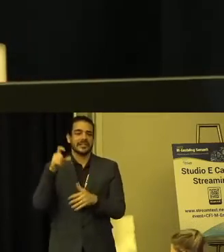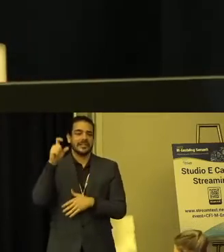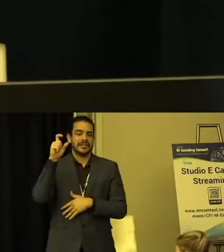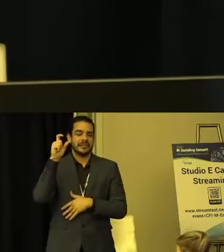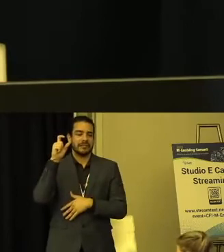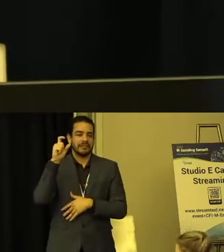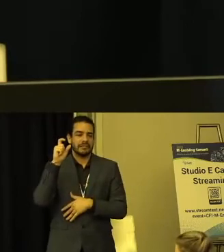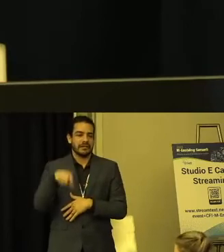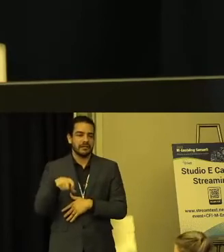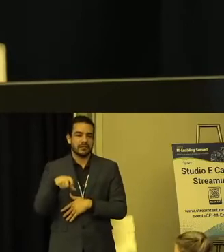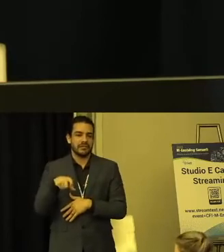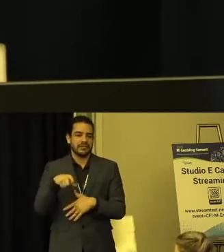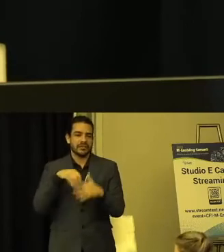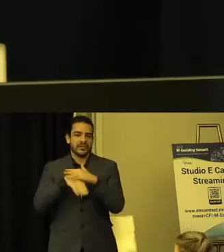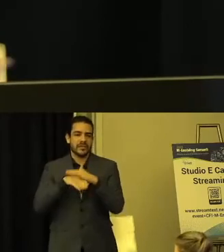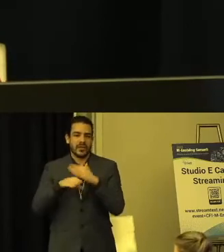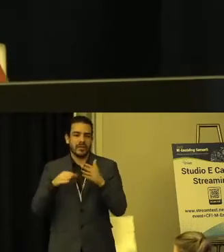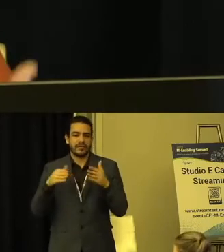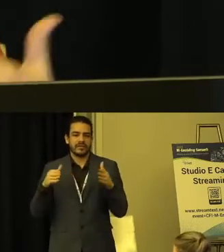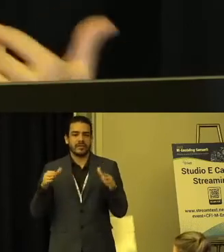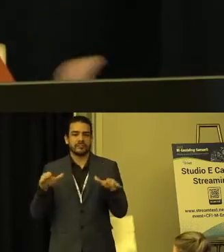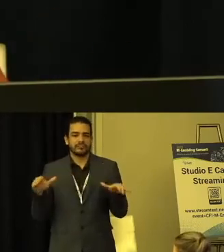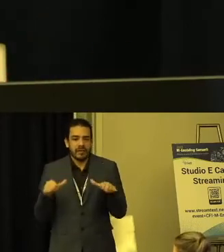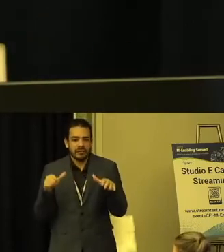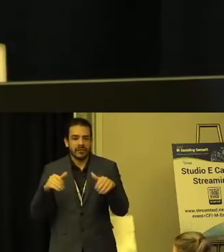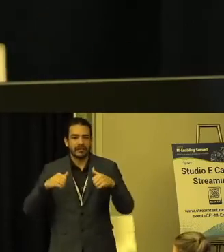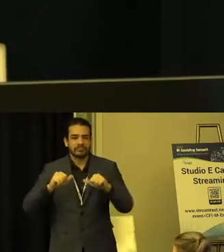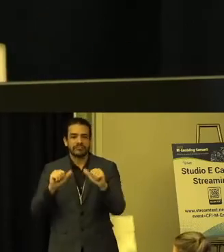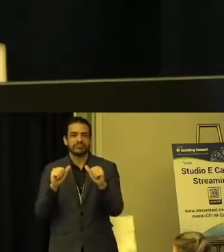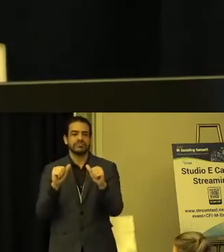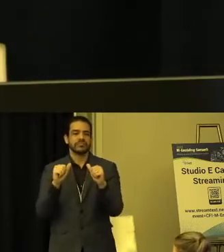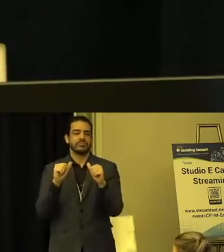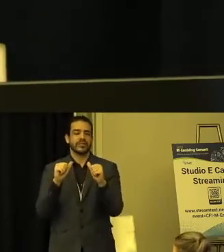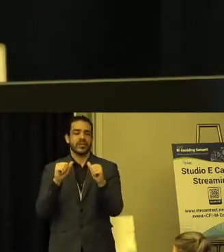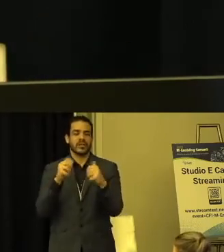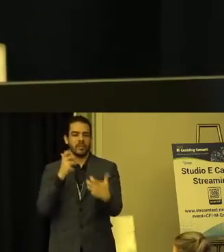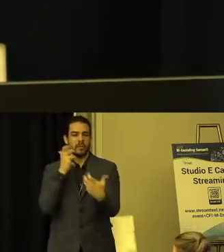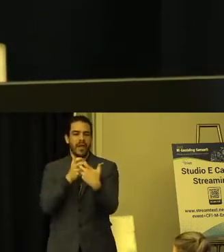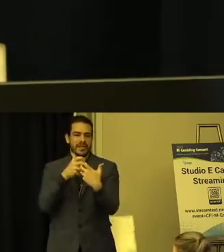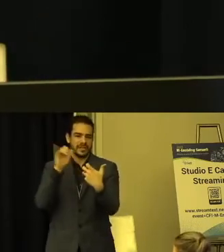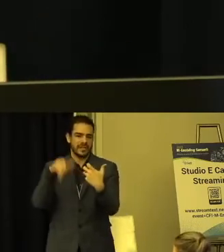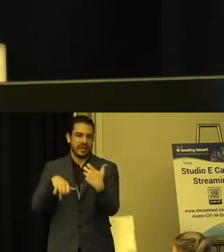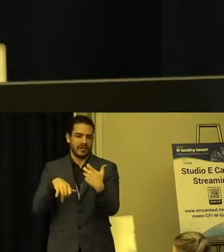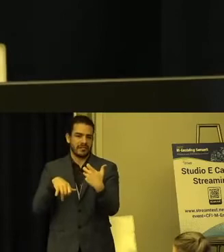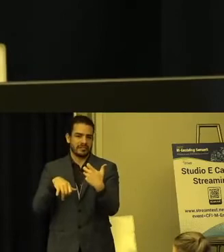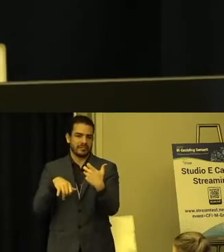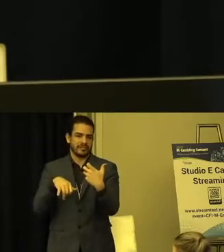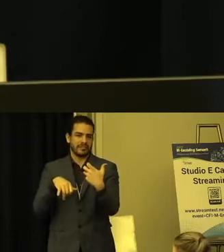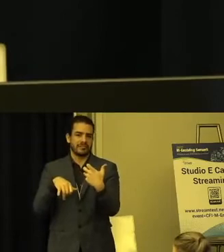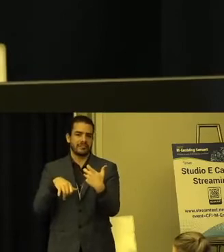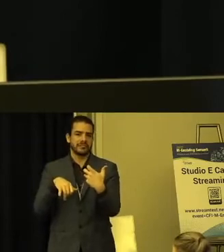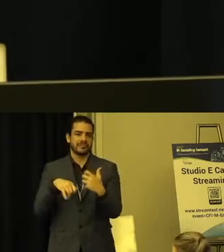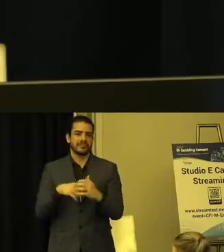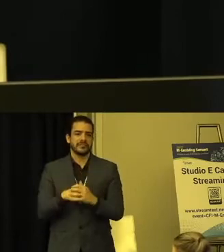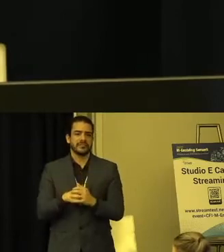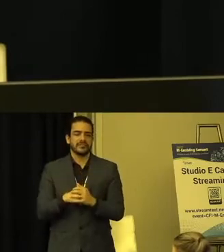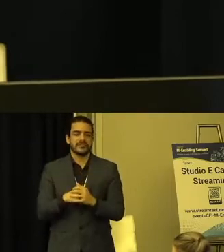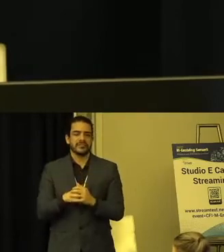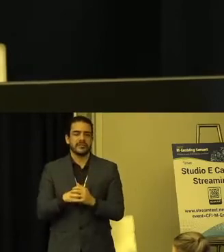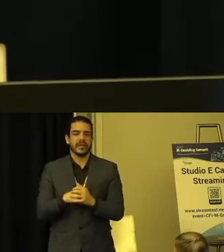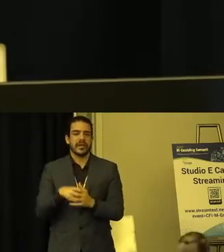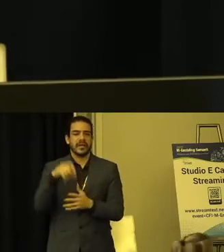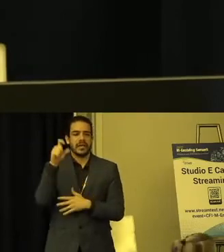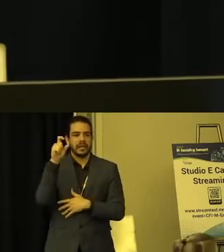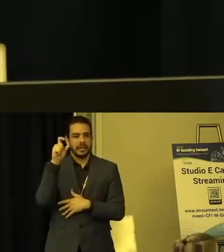with like an authorized interpretation of the standards. And we also needed an effort on